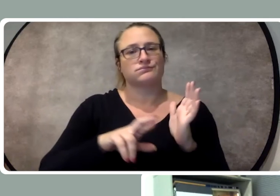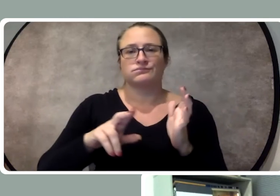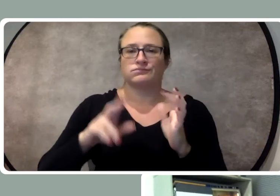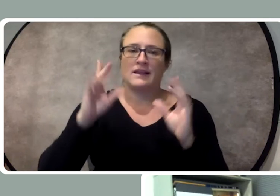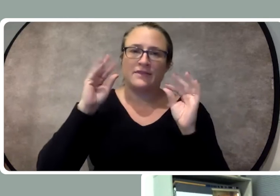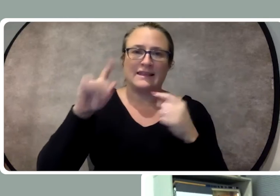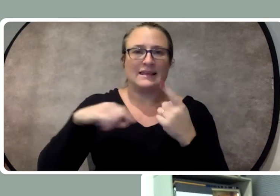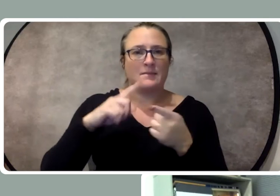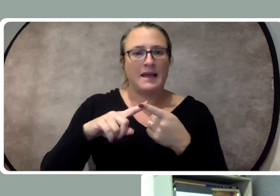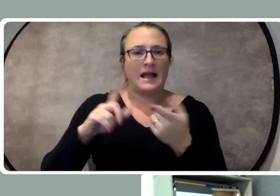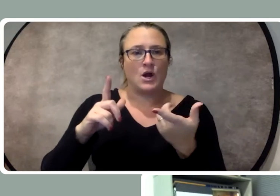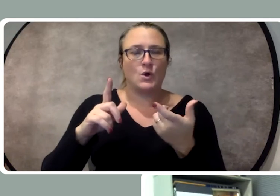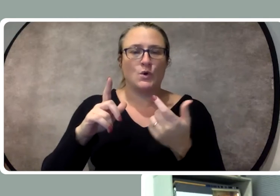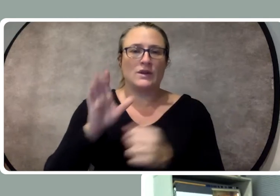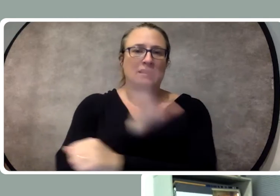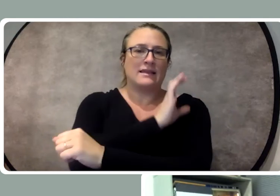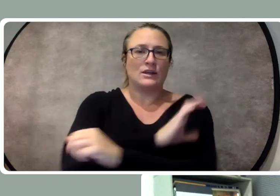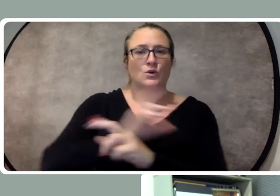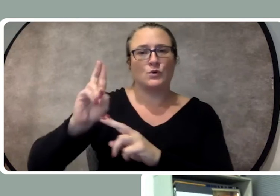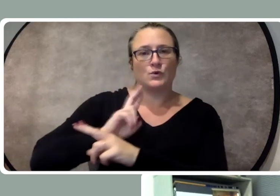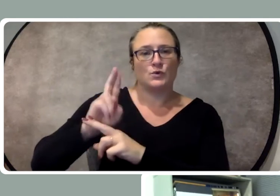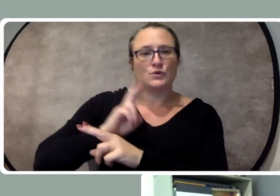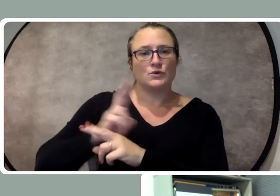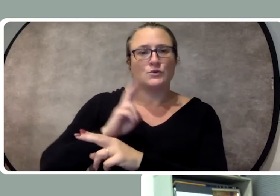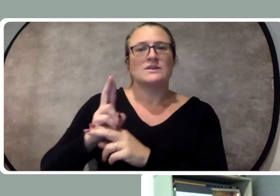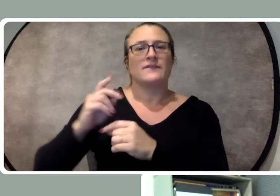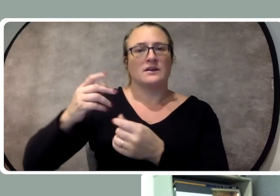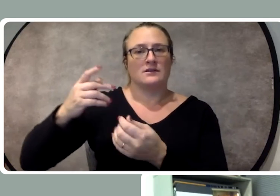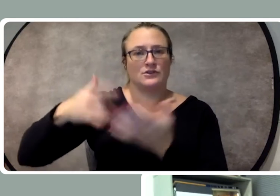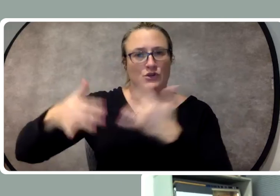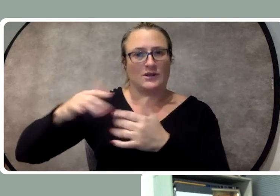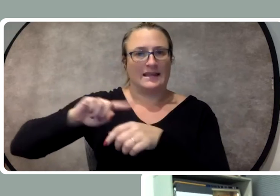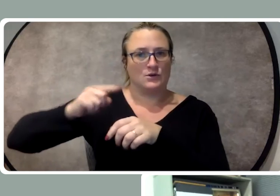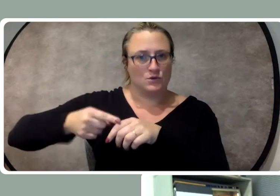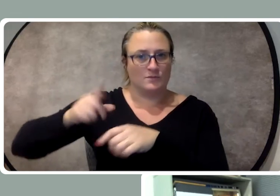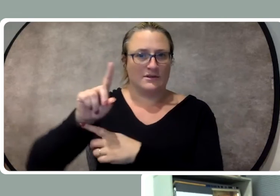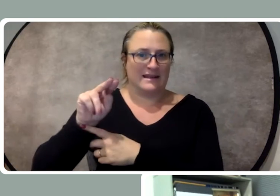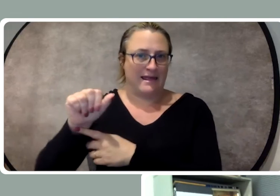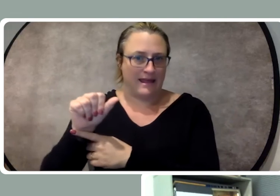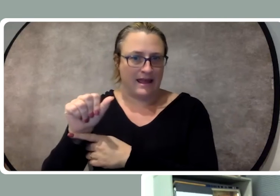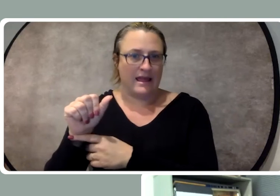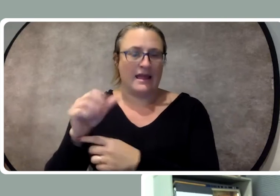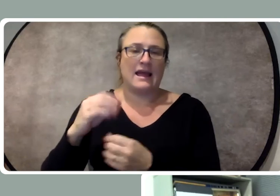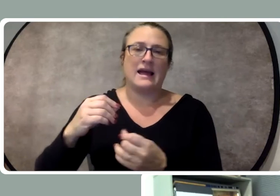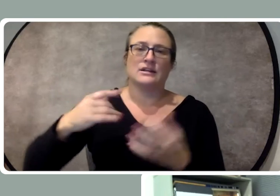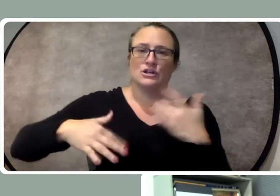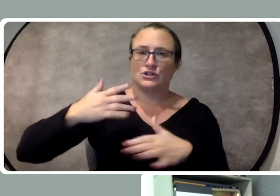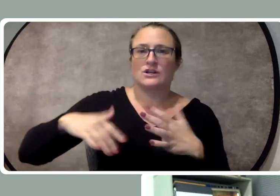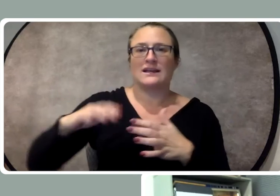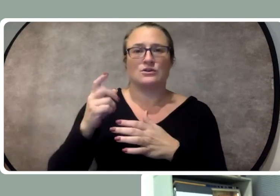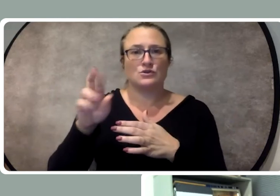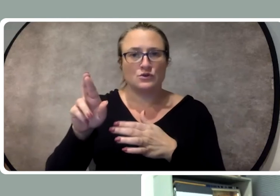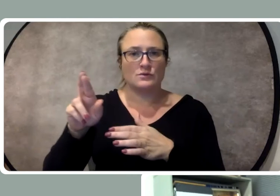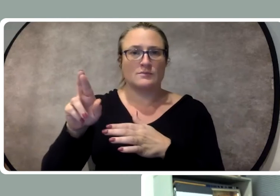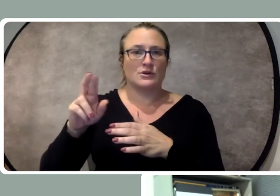clinical utility of using circulating tumor DNA and circulating tumor cells to